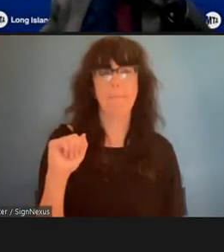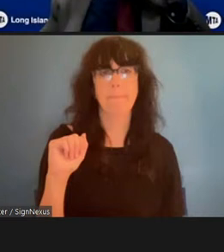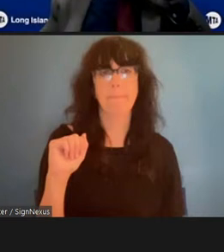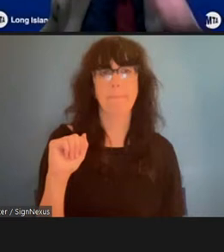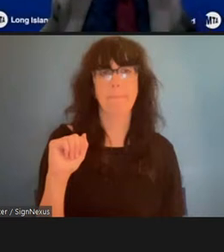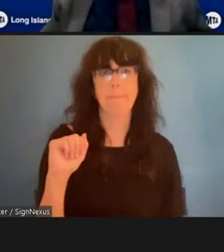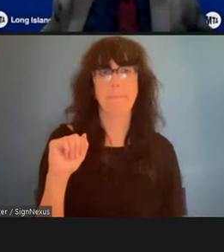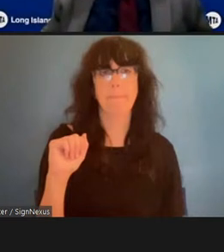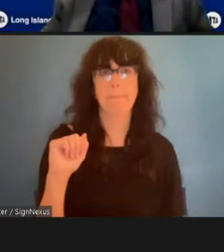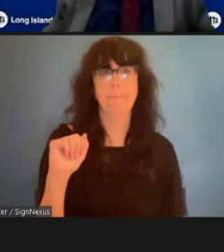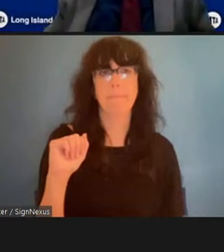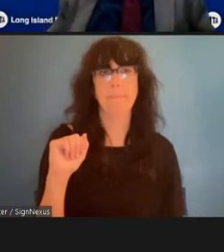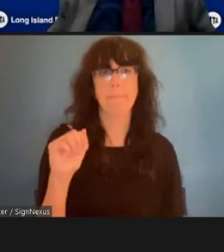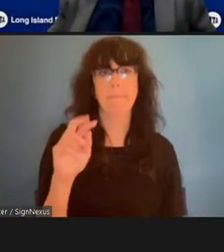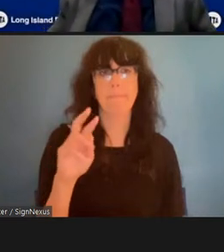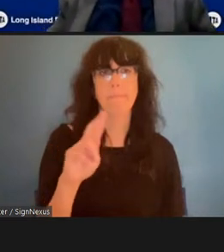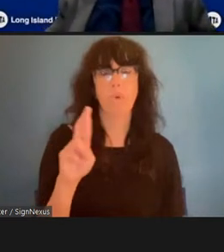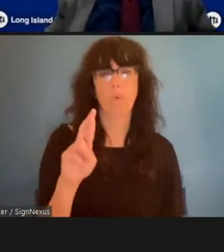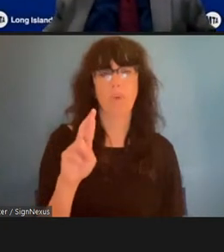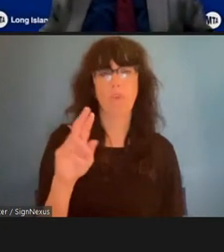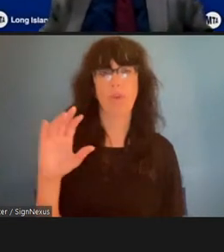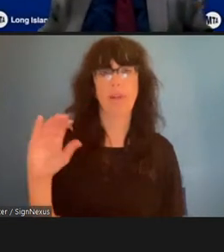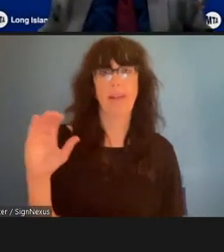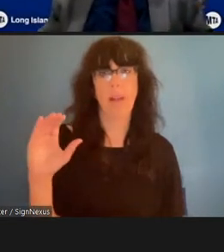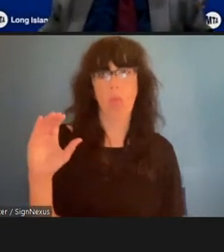richard catalano